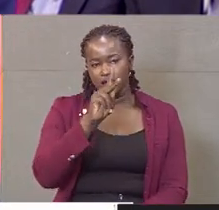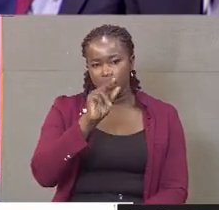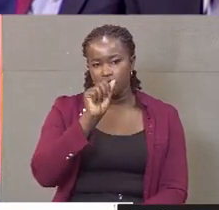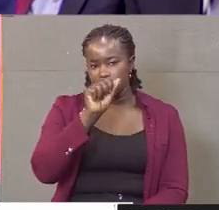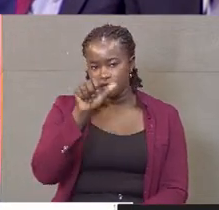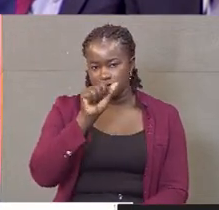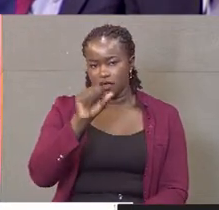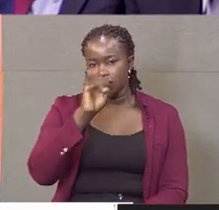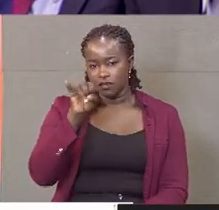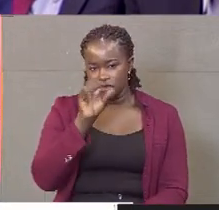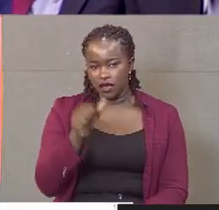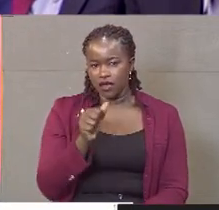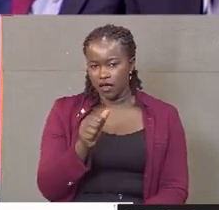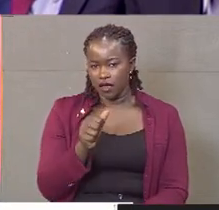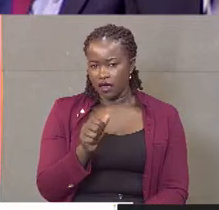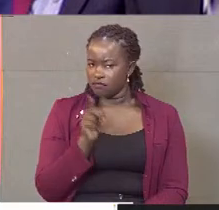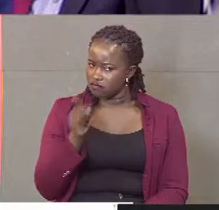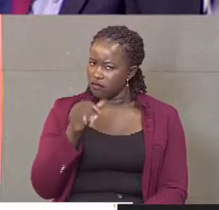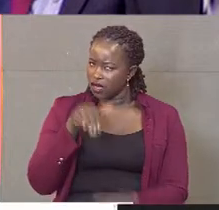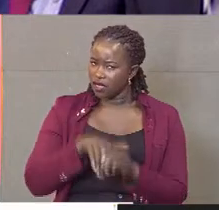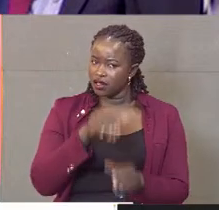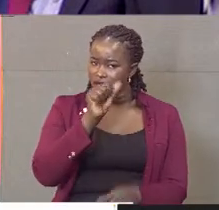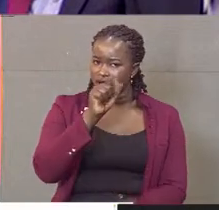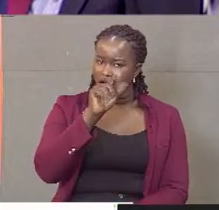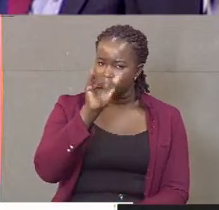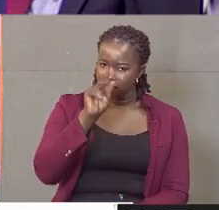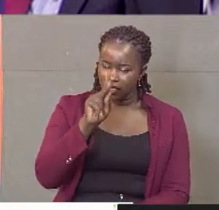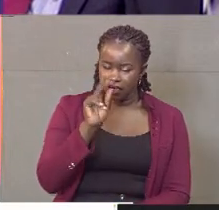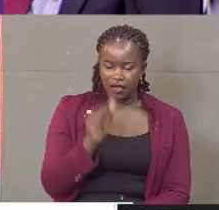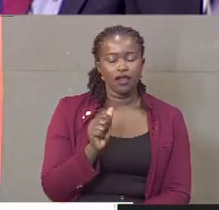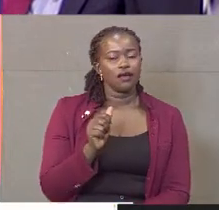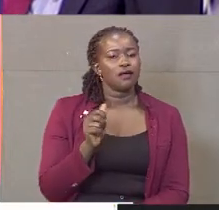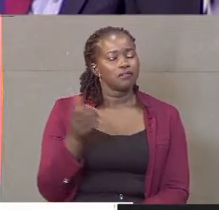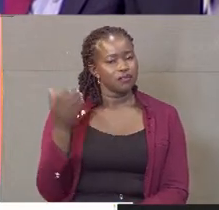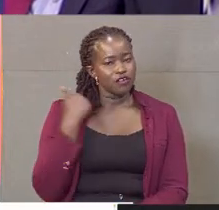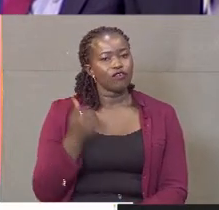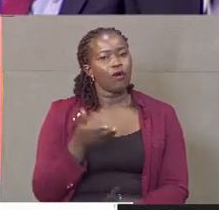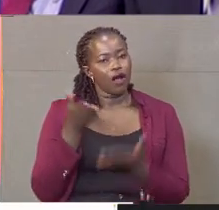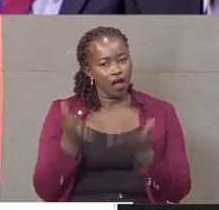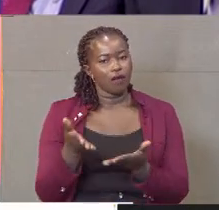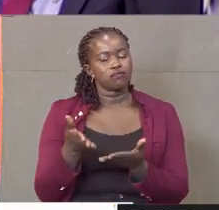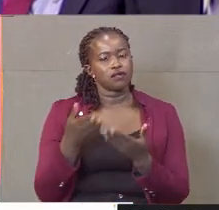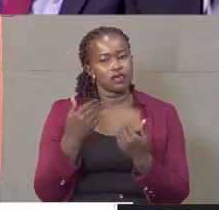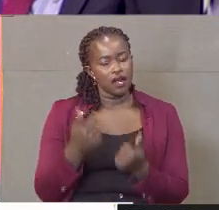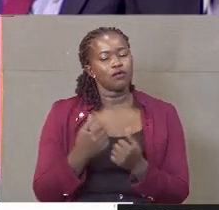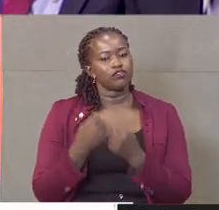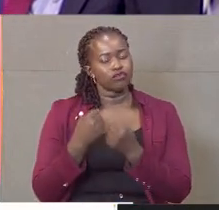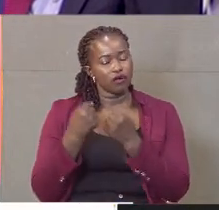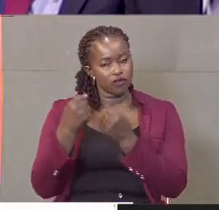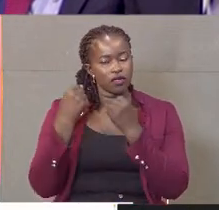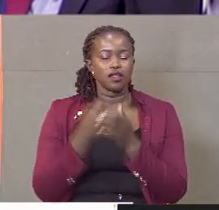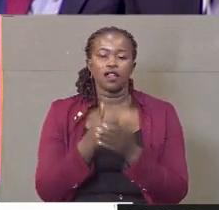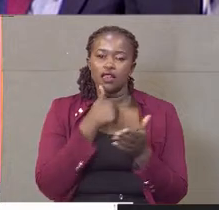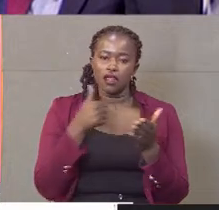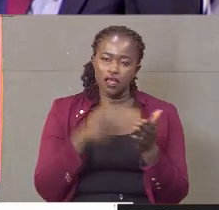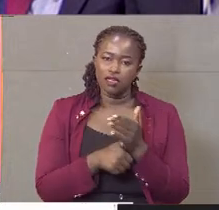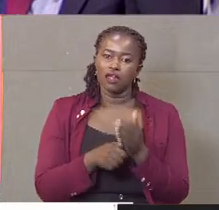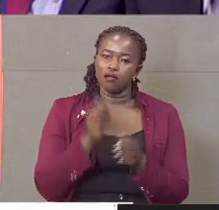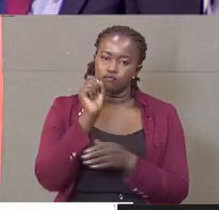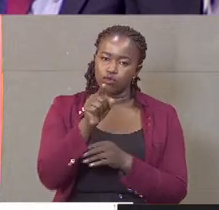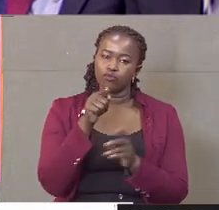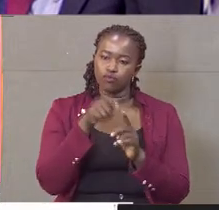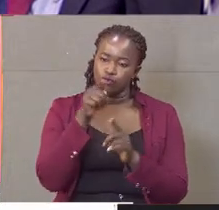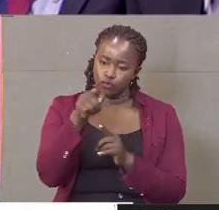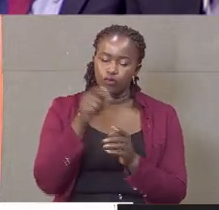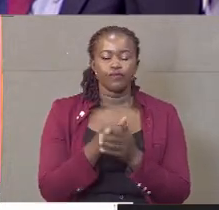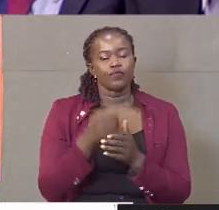attack? No, he was still around. He's traveling, but he was still around. And this letter, which is addressed to you,